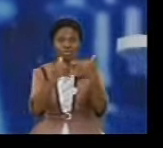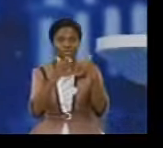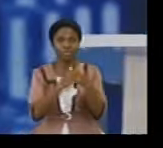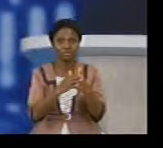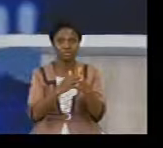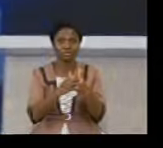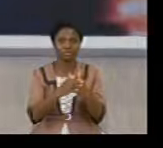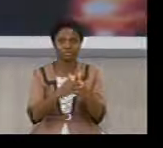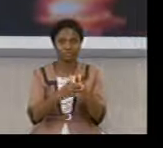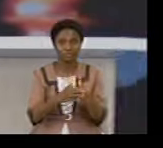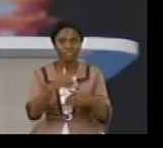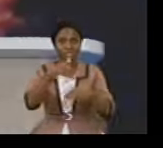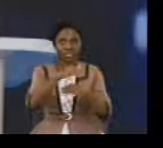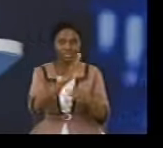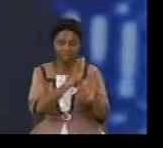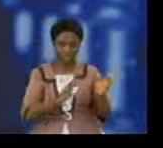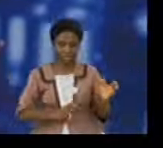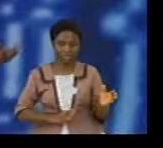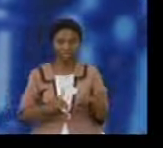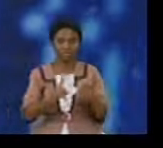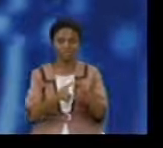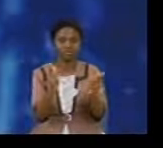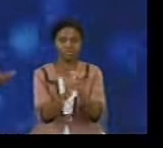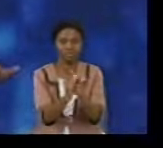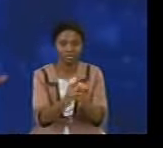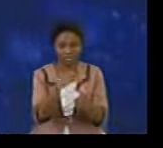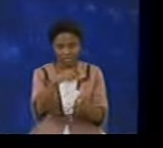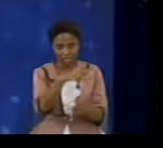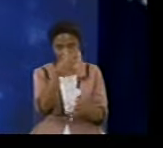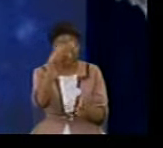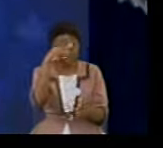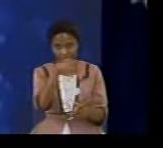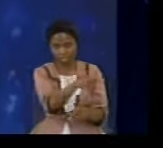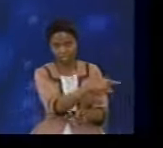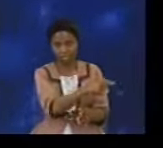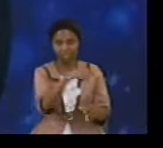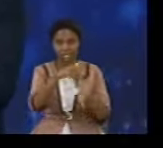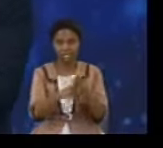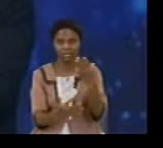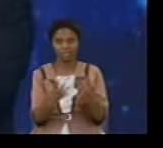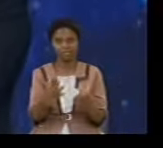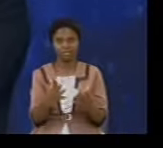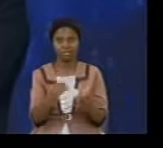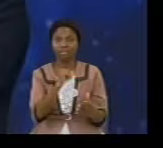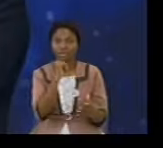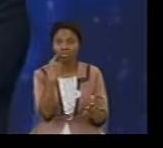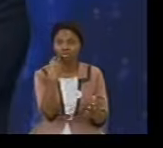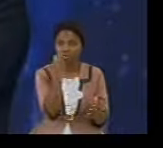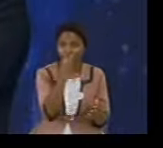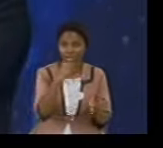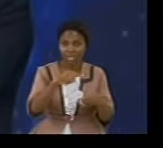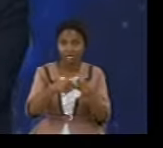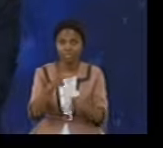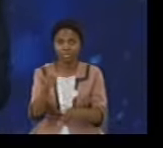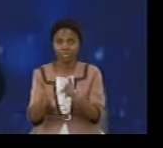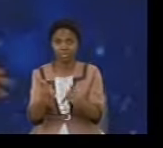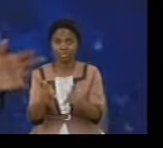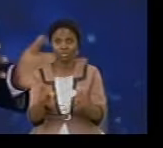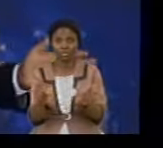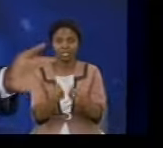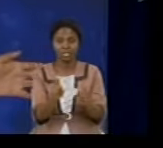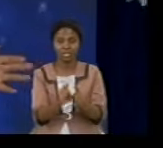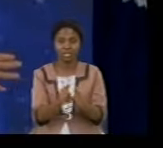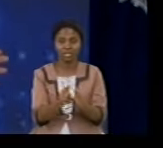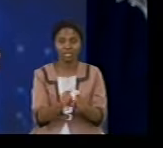unto them. And he's not talking of people like Peter, like John, like James. He's not talking about people like Paul, because God